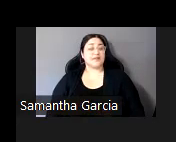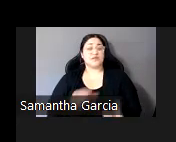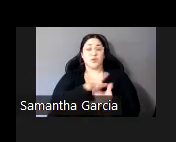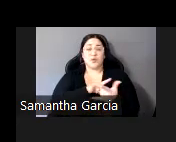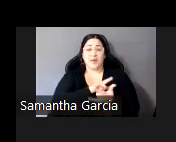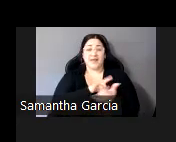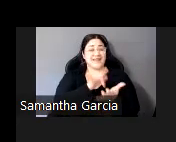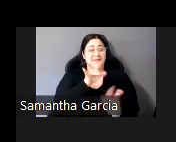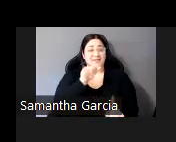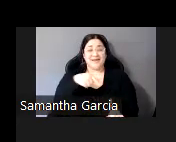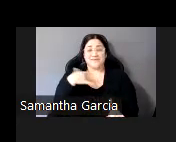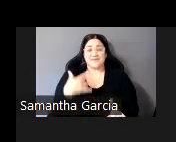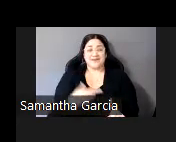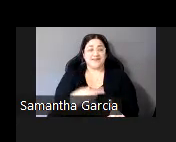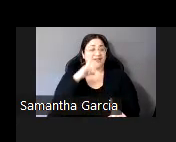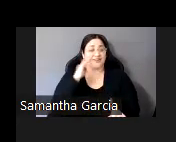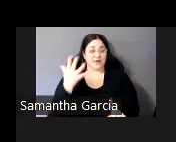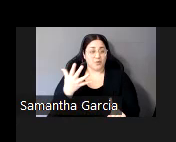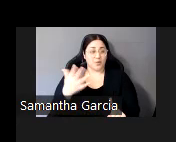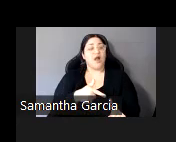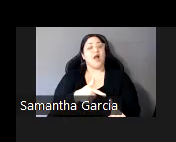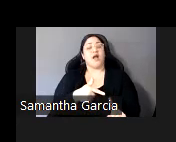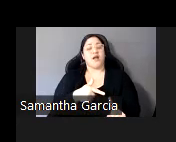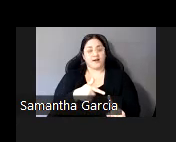using technology to convince you to enter onto online